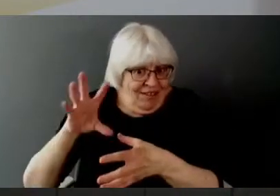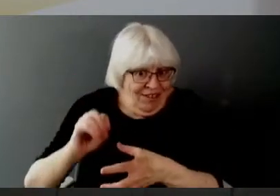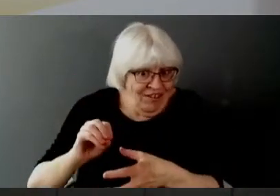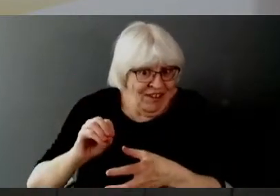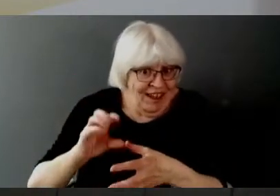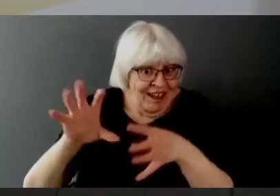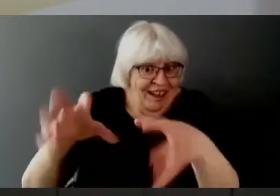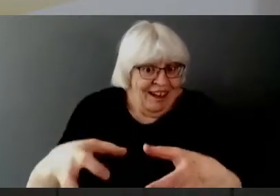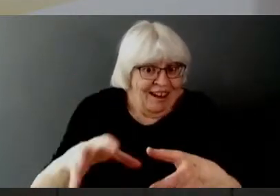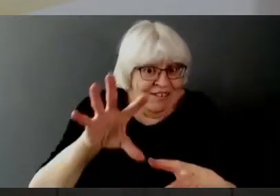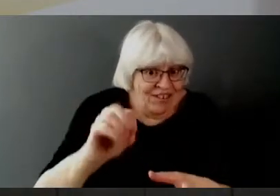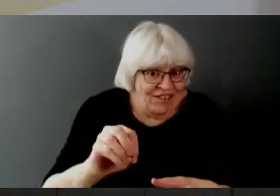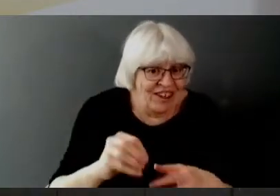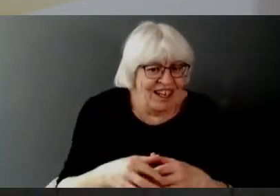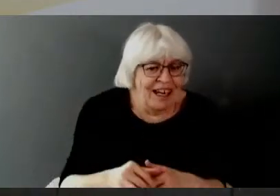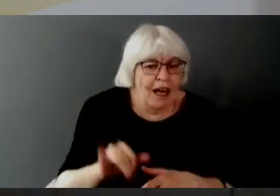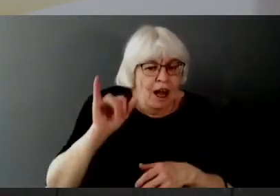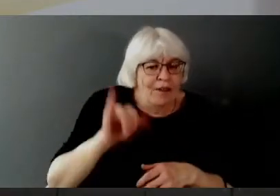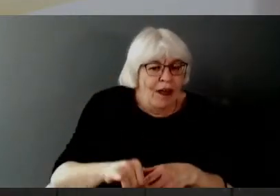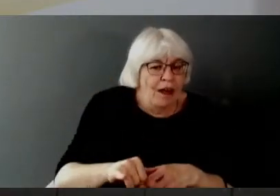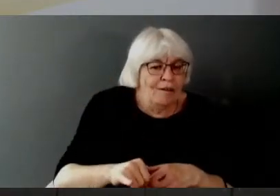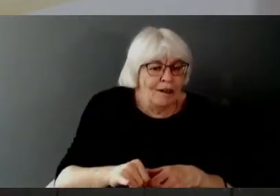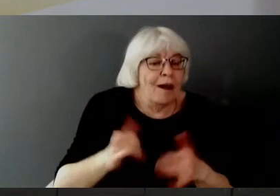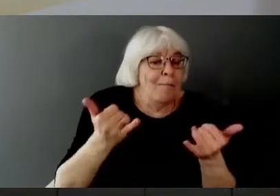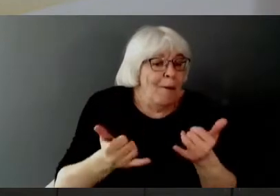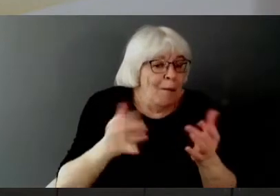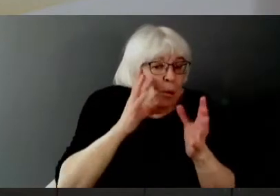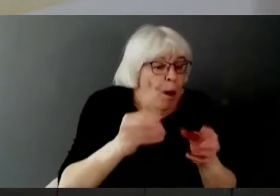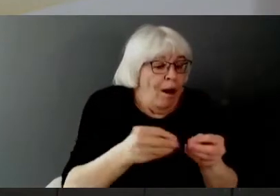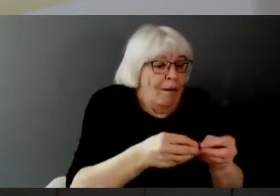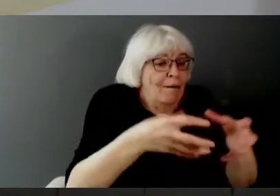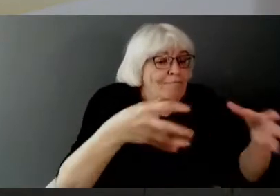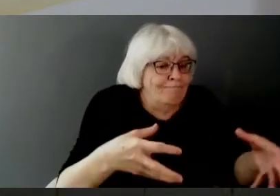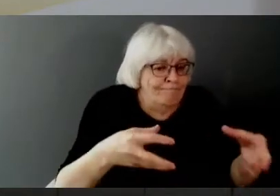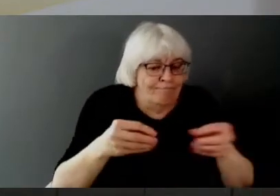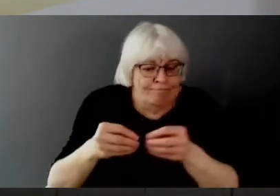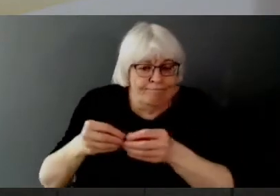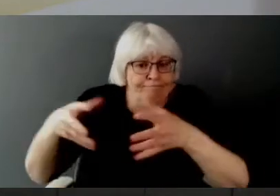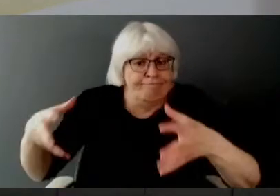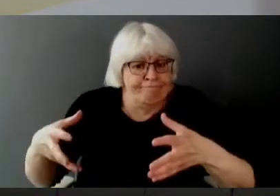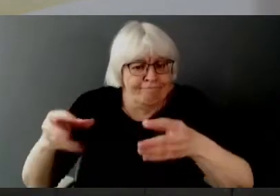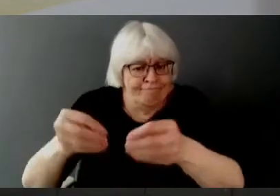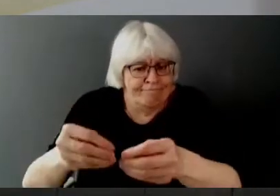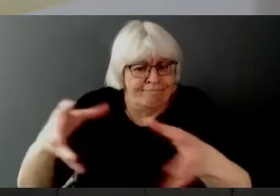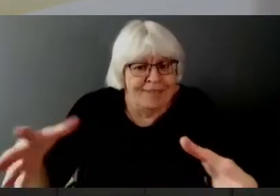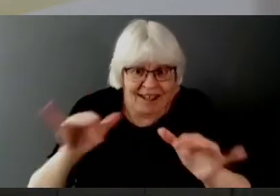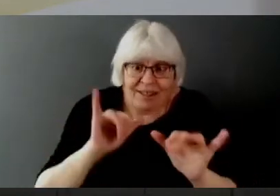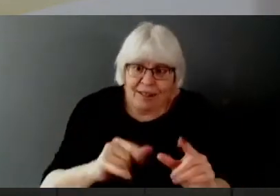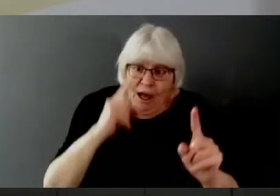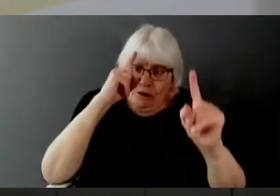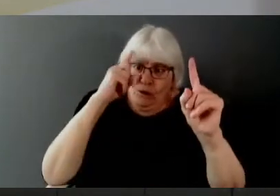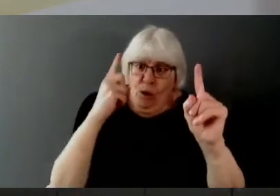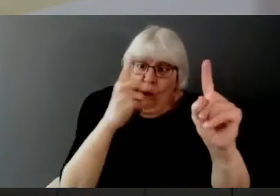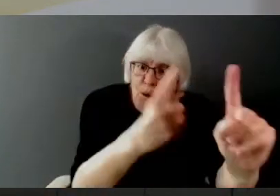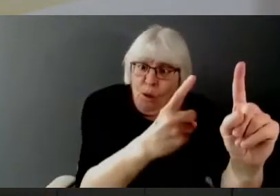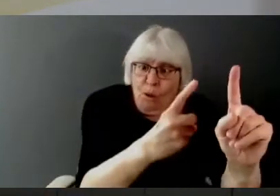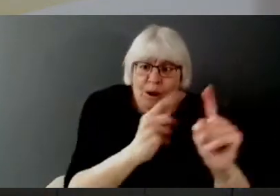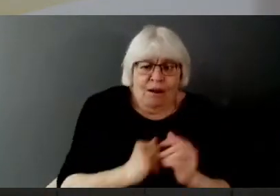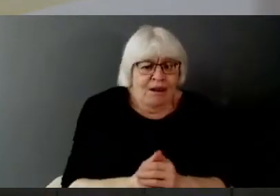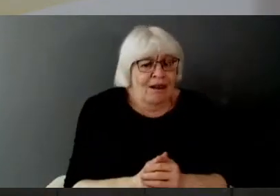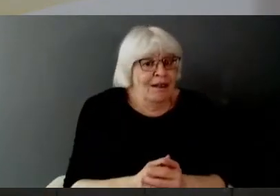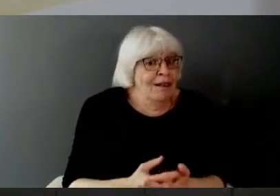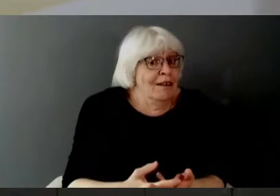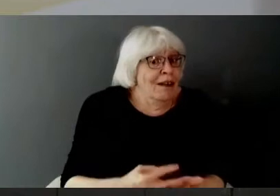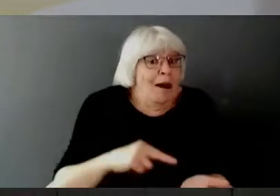also increase, and that's certainly would be what we would be looking at. For instance, that would allow some larger numbers